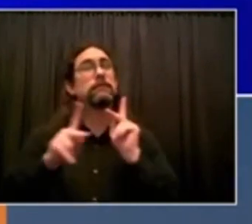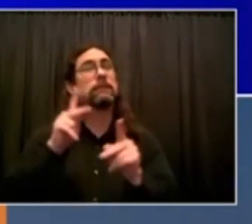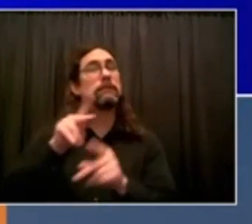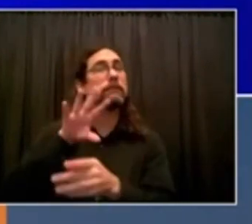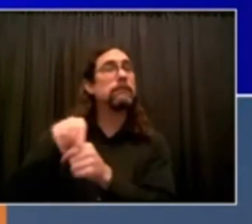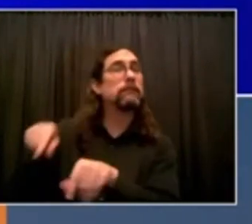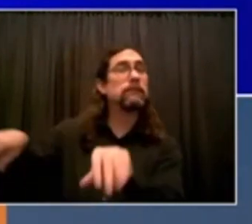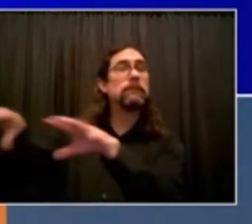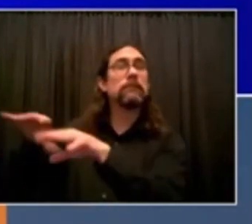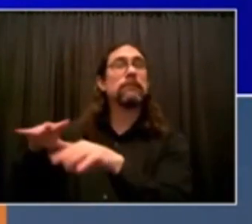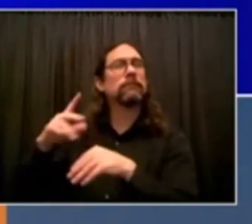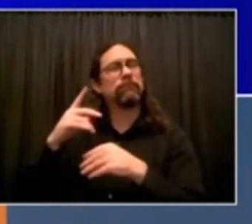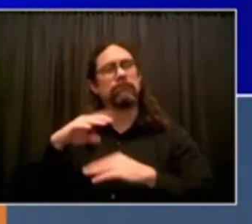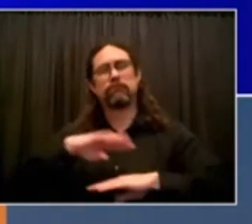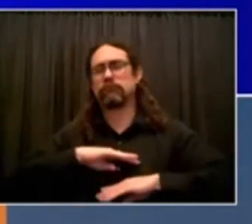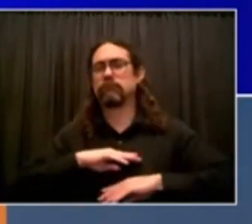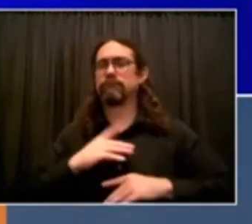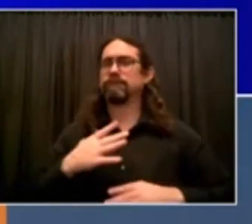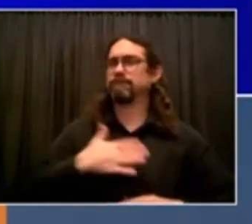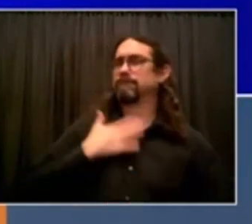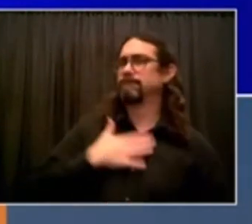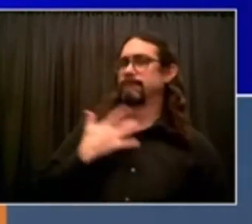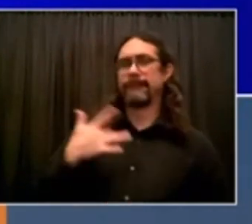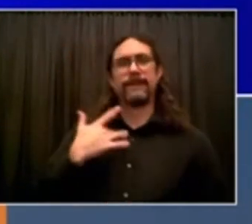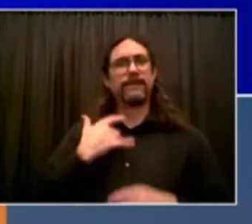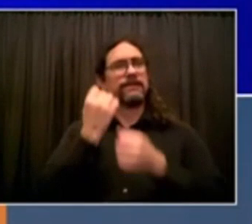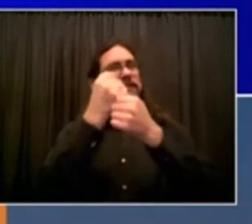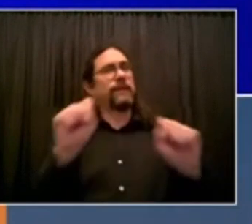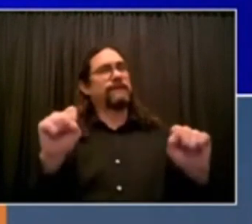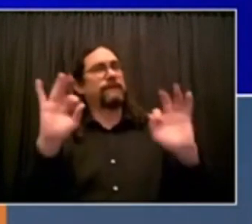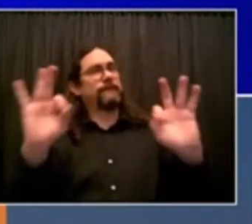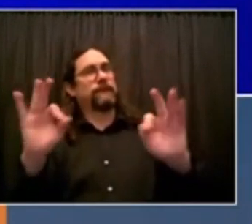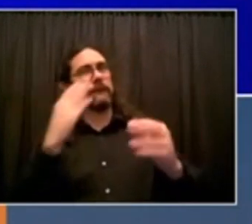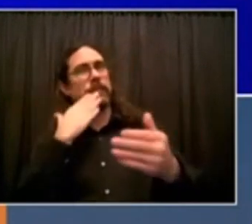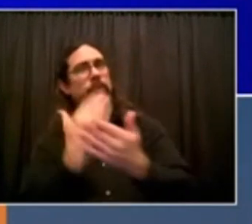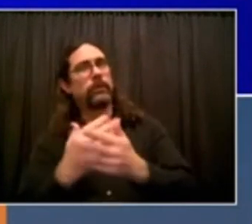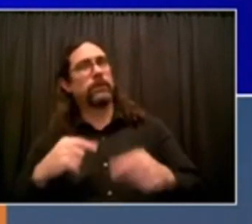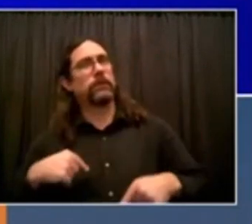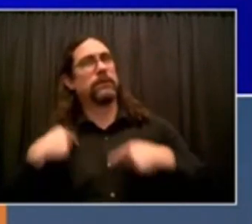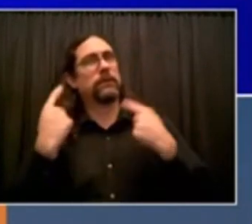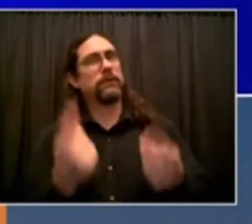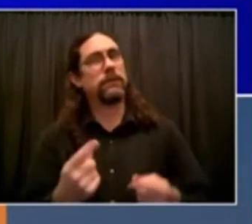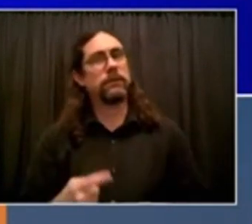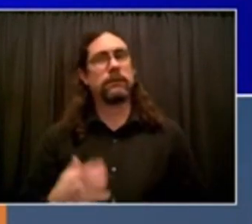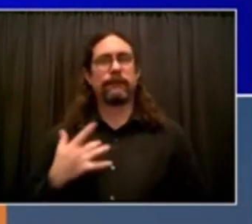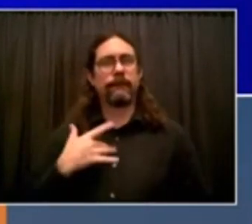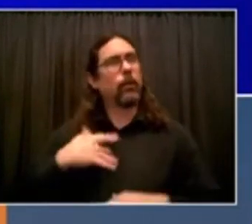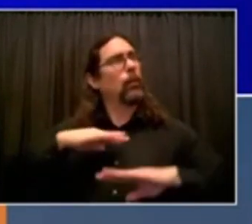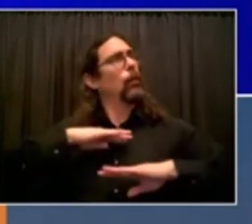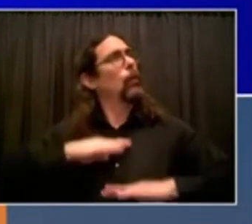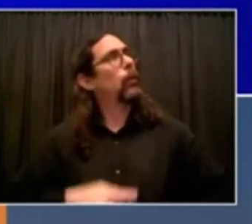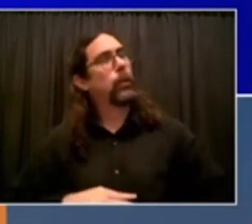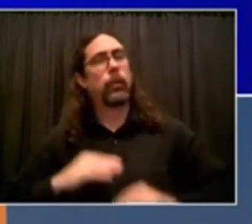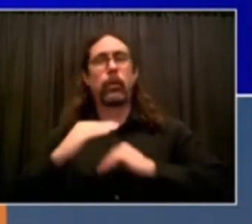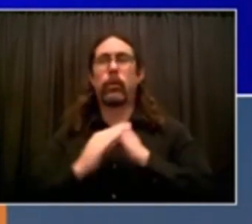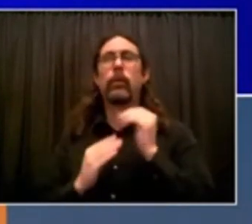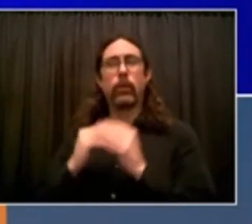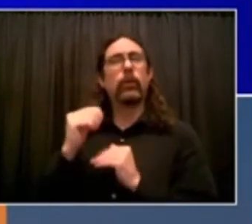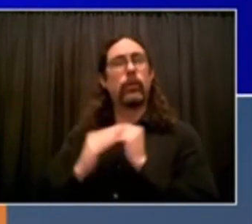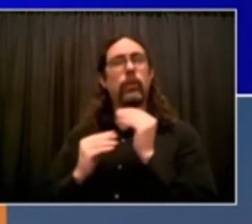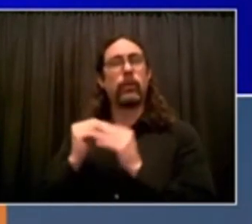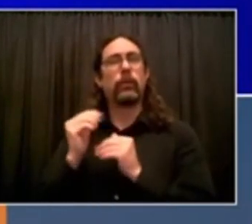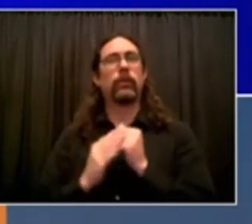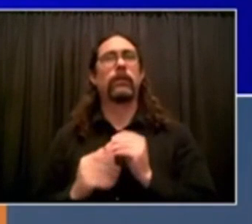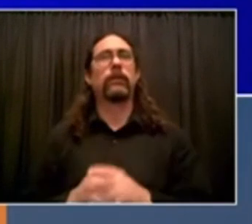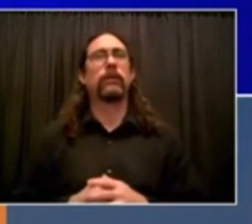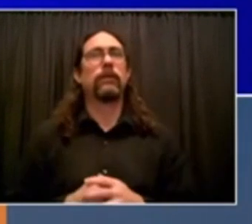feel comfortable in those settings because they know everyone's vaccinated. And there was a lot of concern up front. Would it work? Would it be difficult? You know what? Businesses have